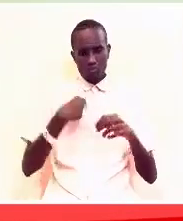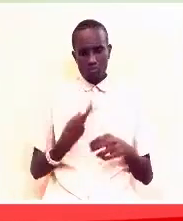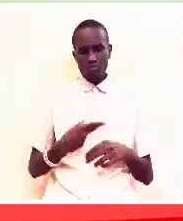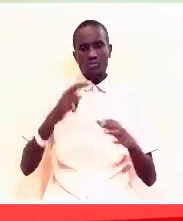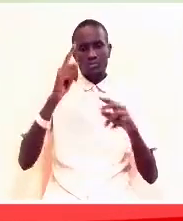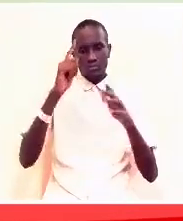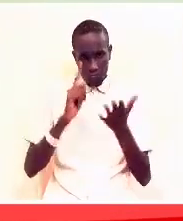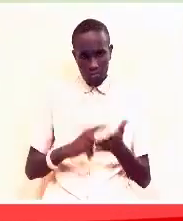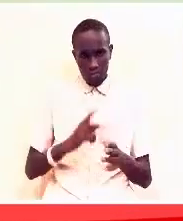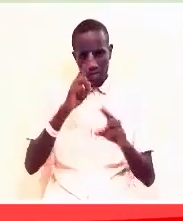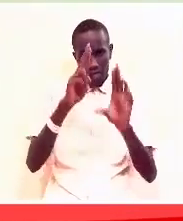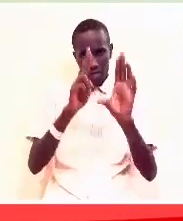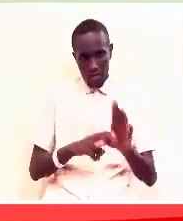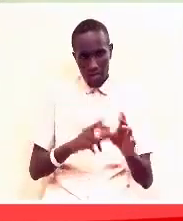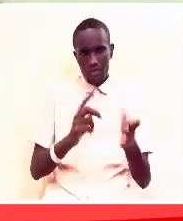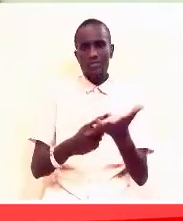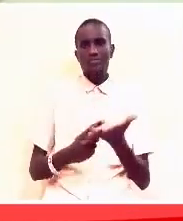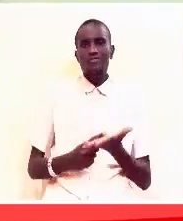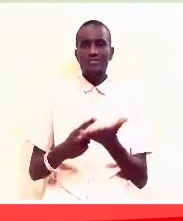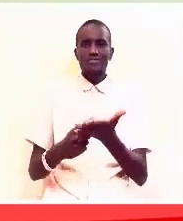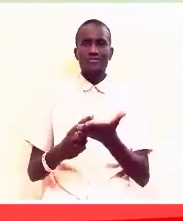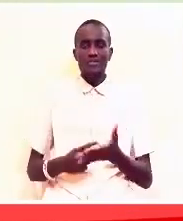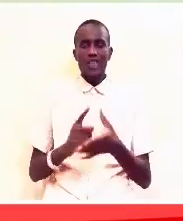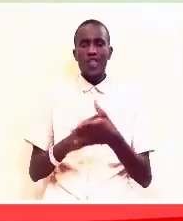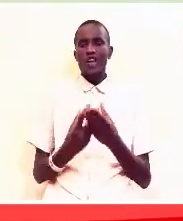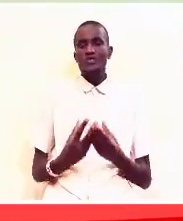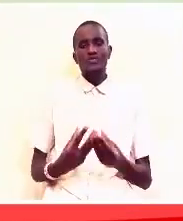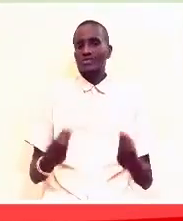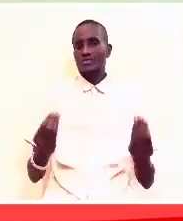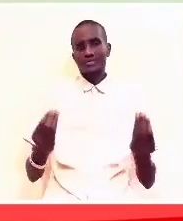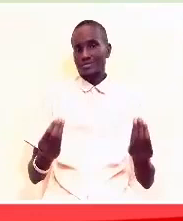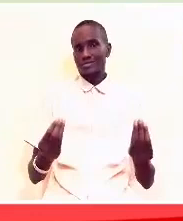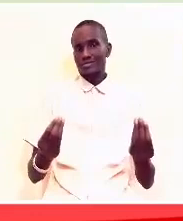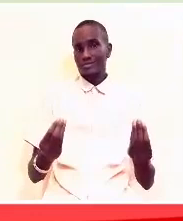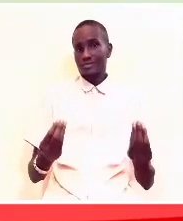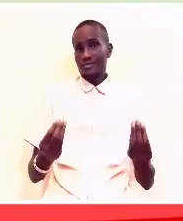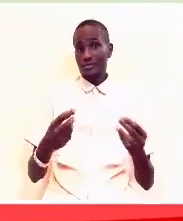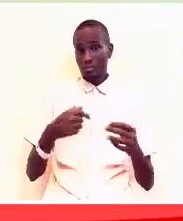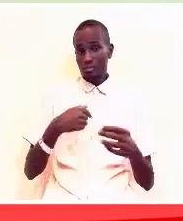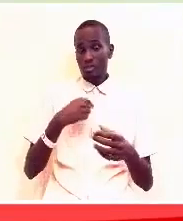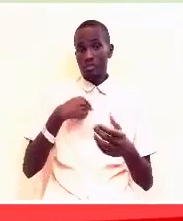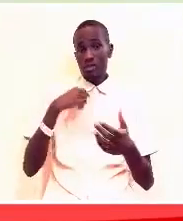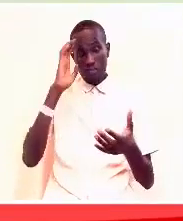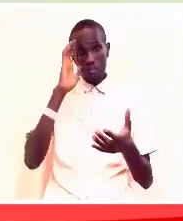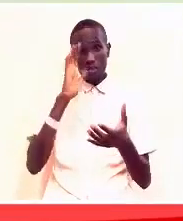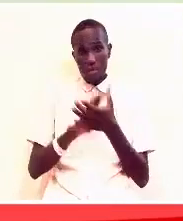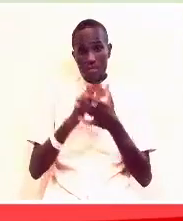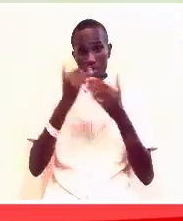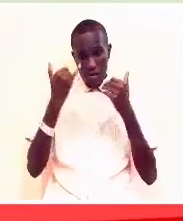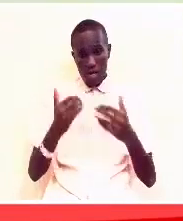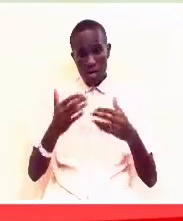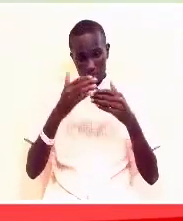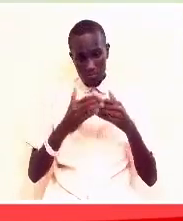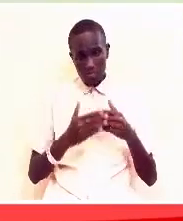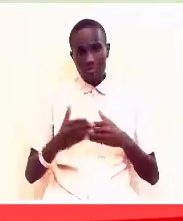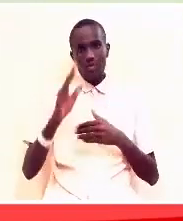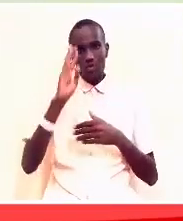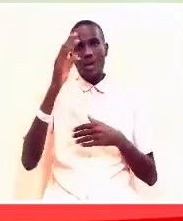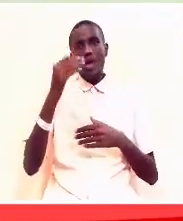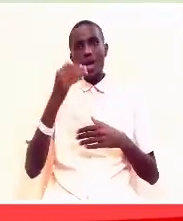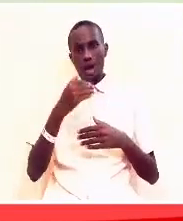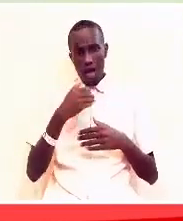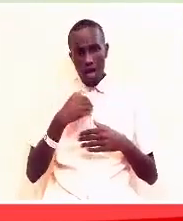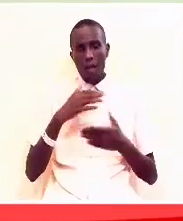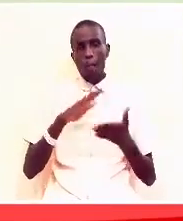interest of the people of Kenya. We are convinced that we'll be able to forge forward in the best interest of the people of